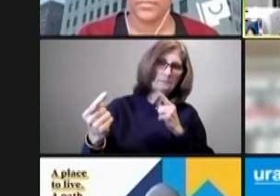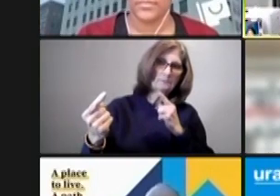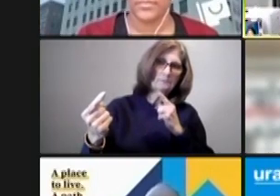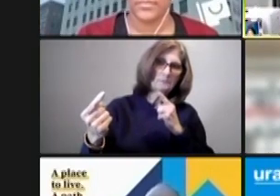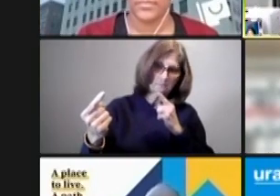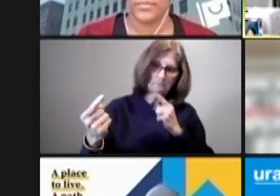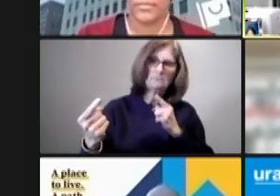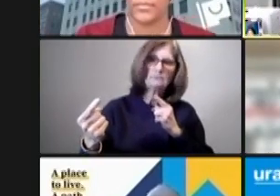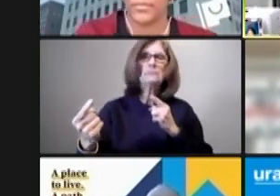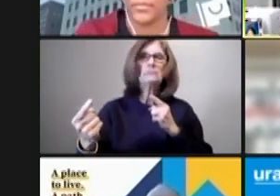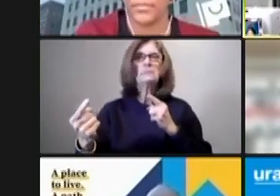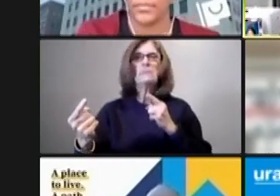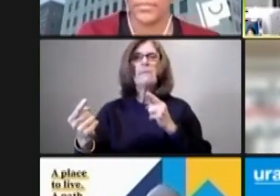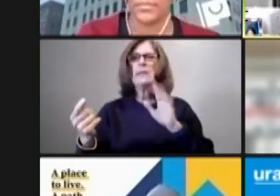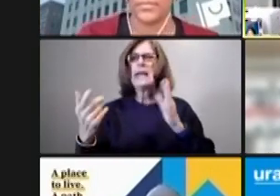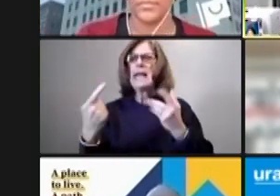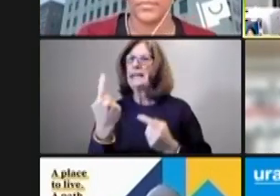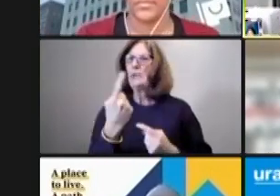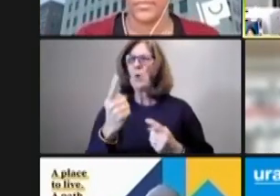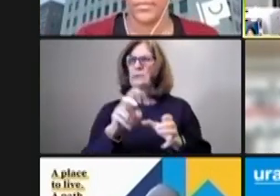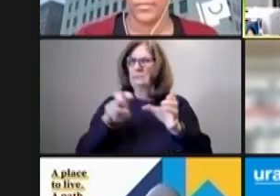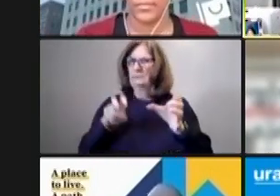And any abstentions?